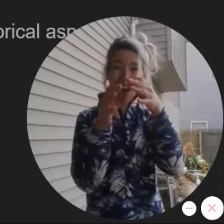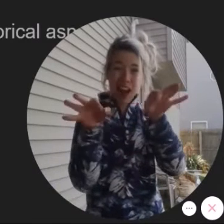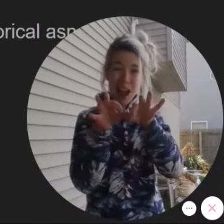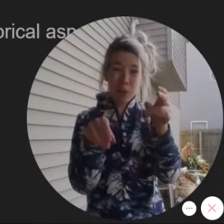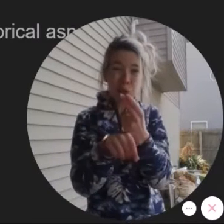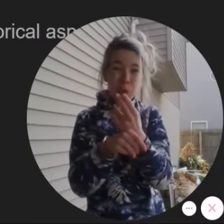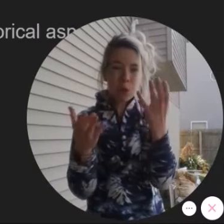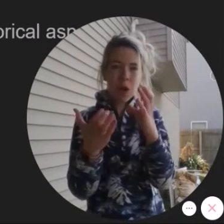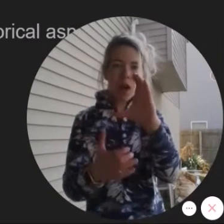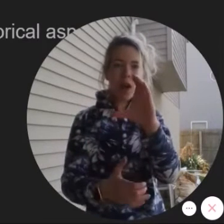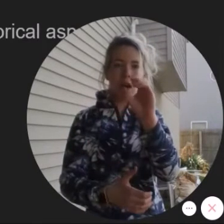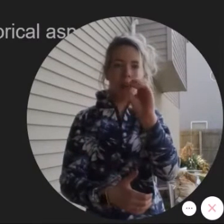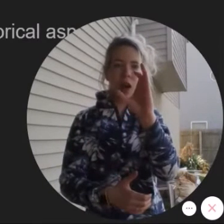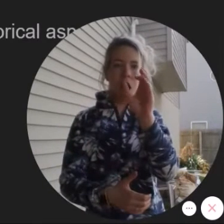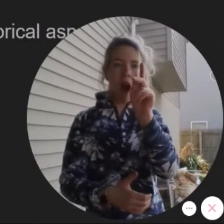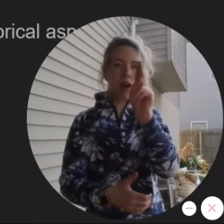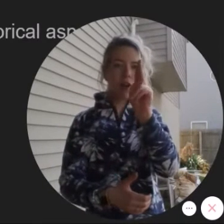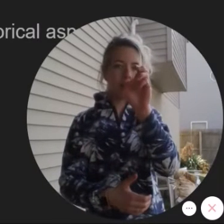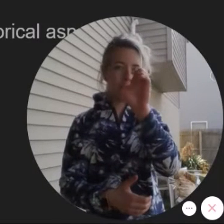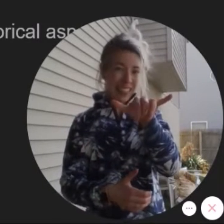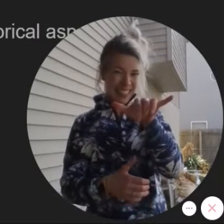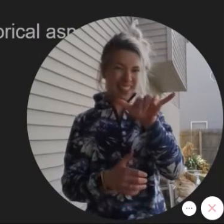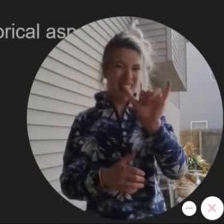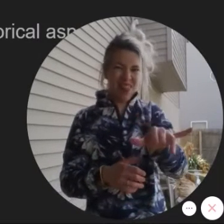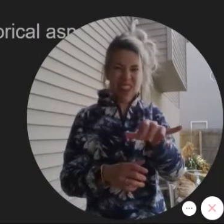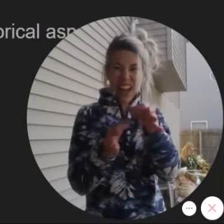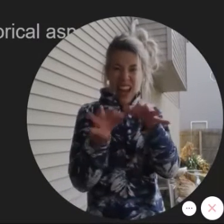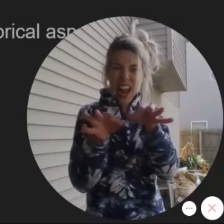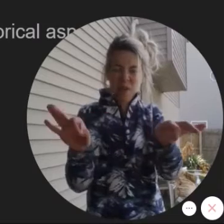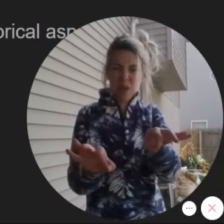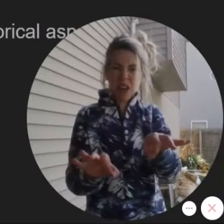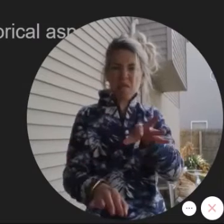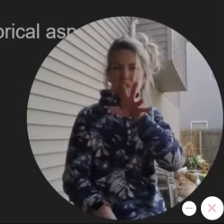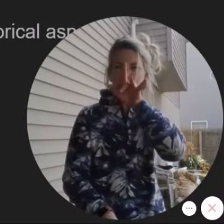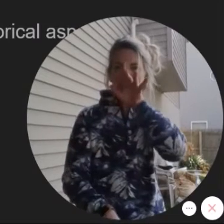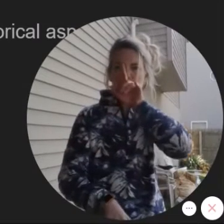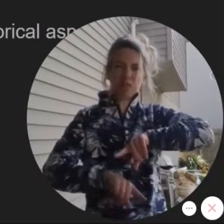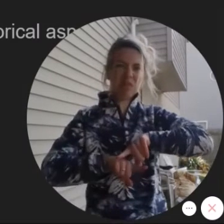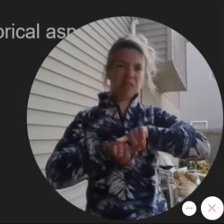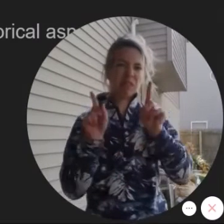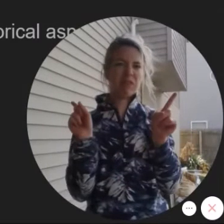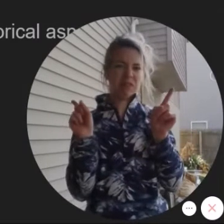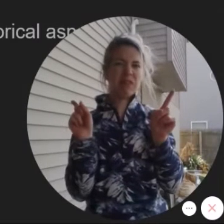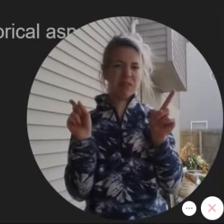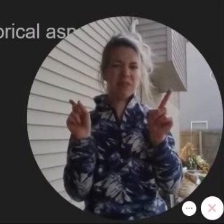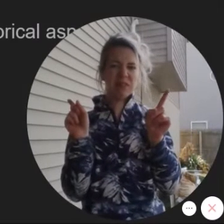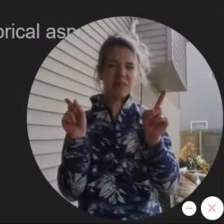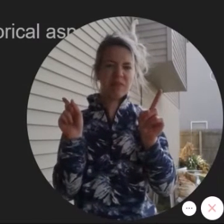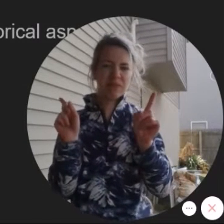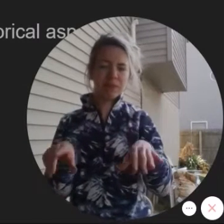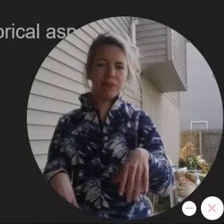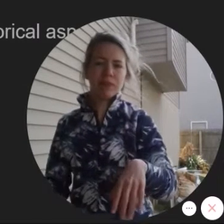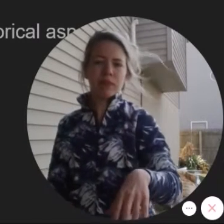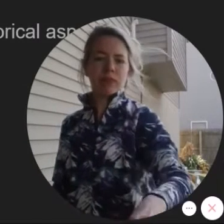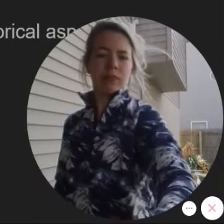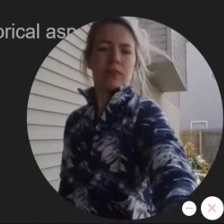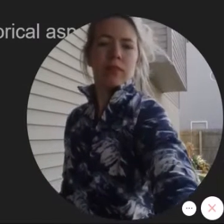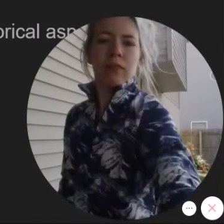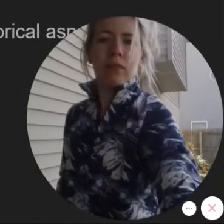And then other people have more formal, educated English, depending on where they're from.